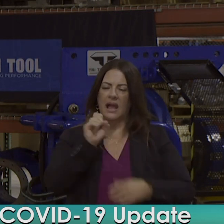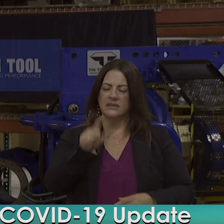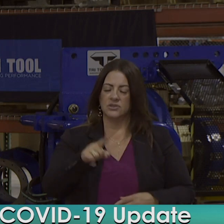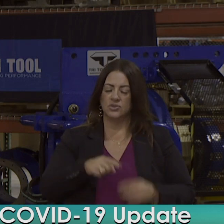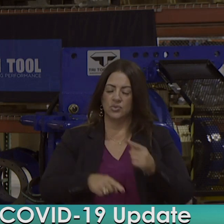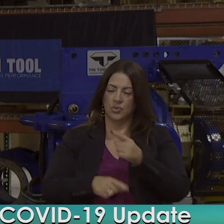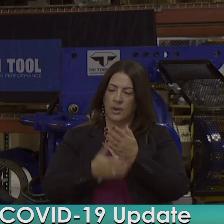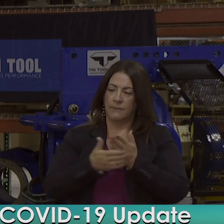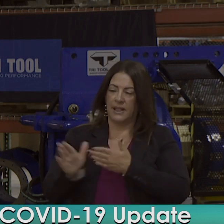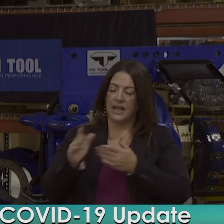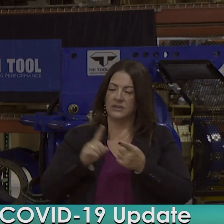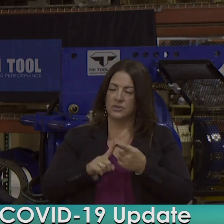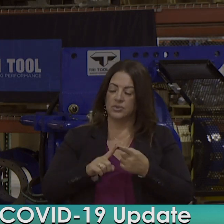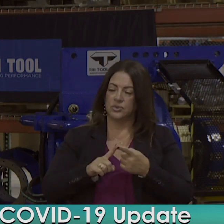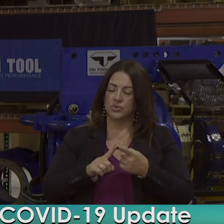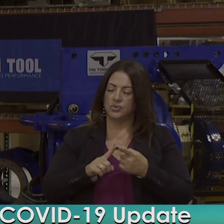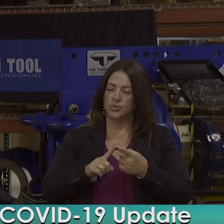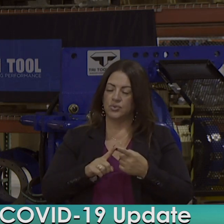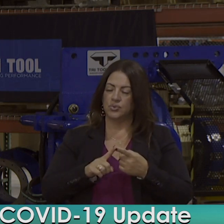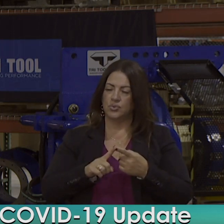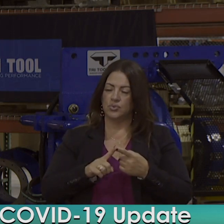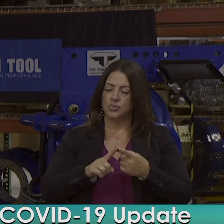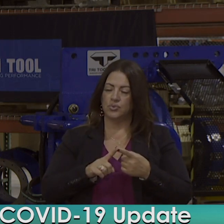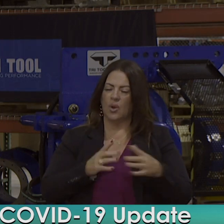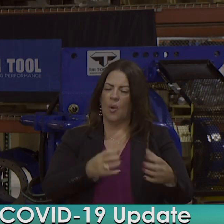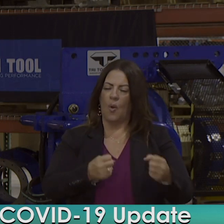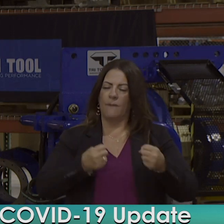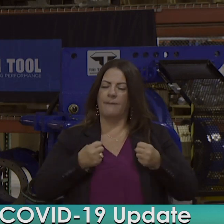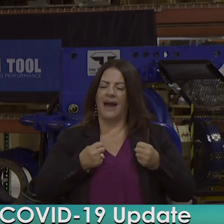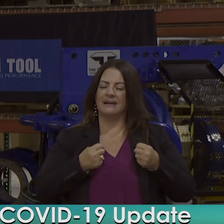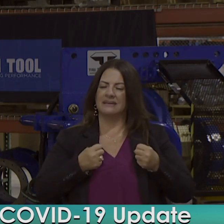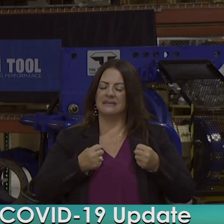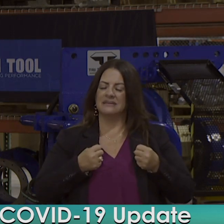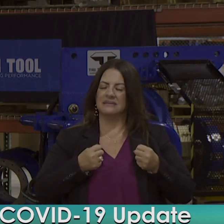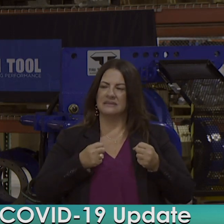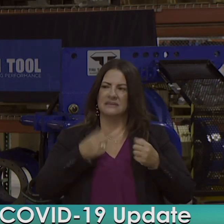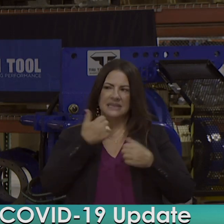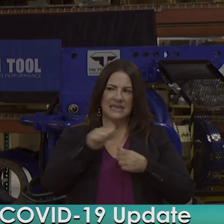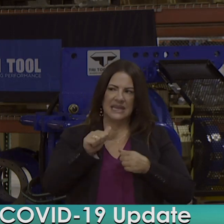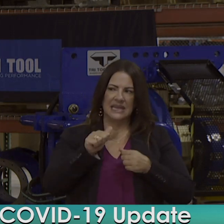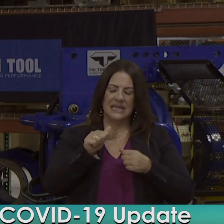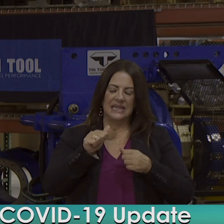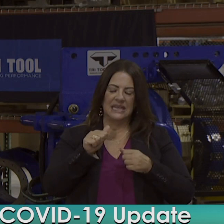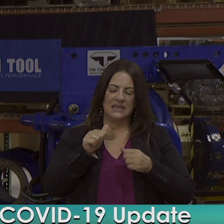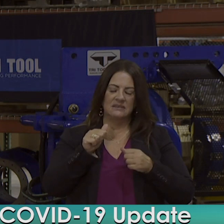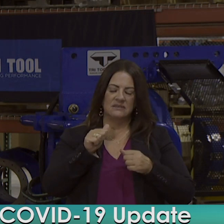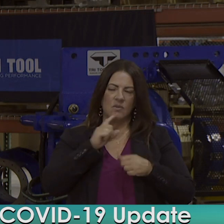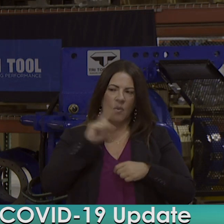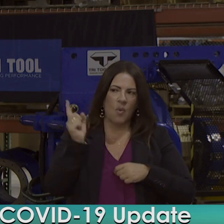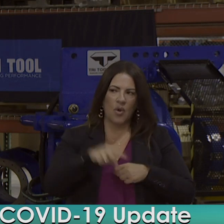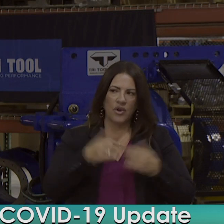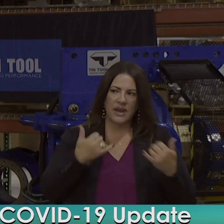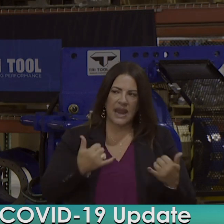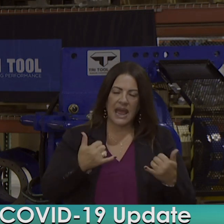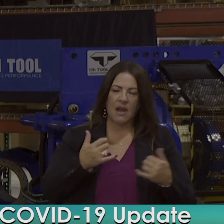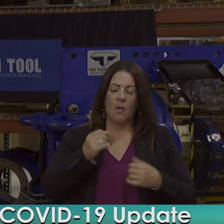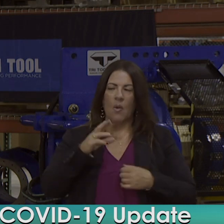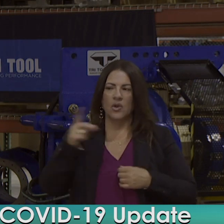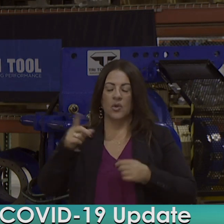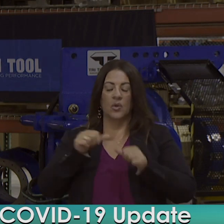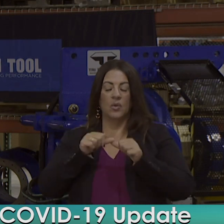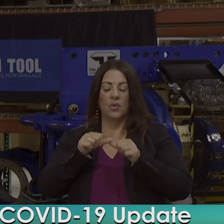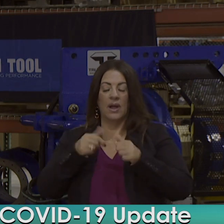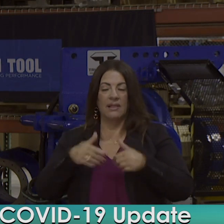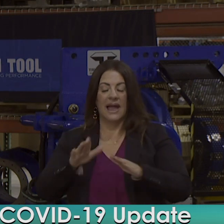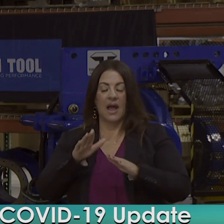to toggle back any statewide guidance or orders at this point? And specifically, are you planning to allow bars to continue to